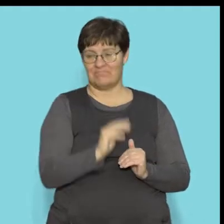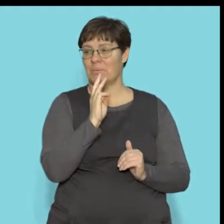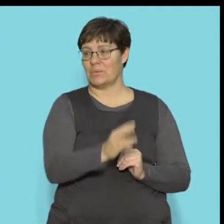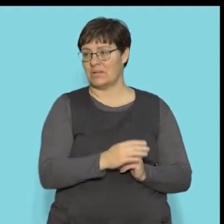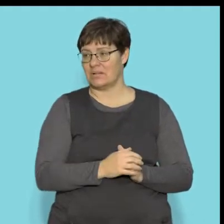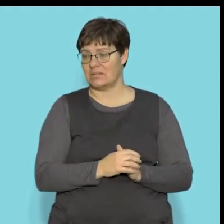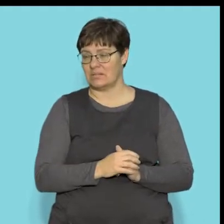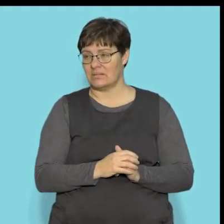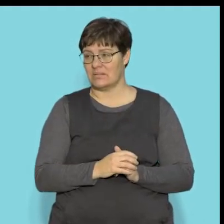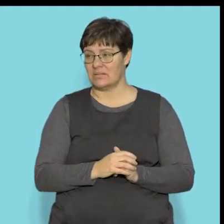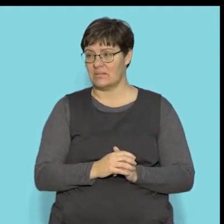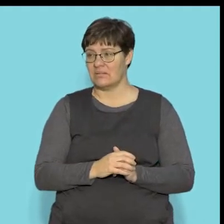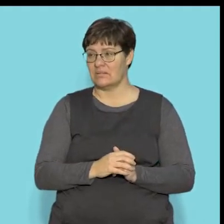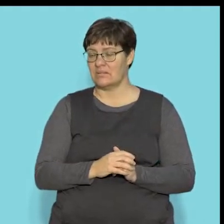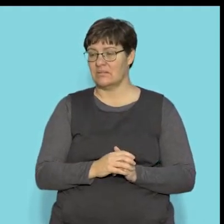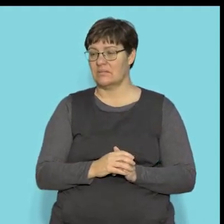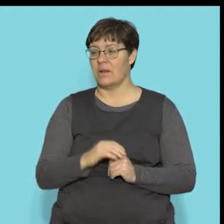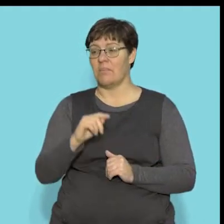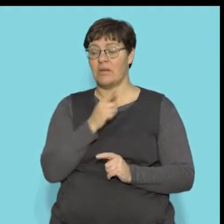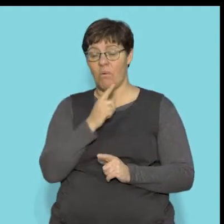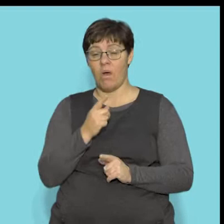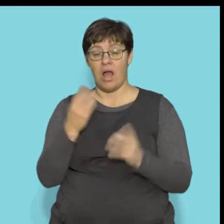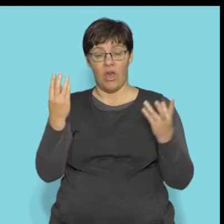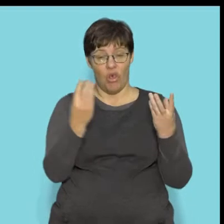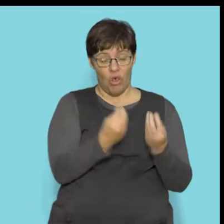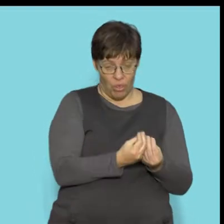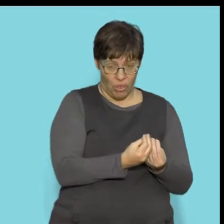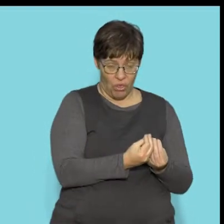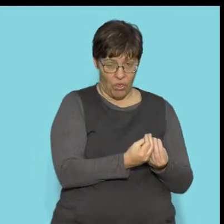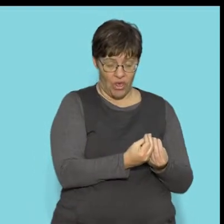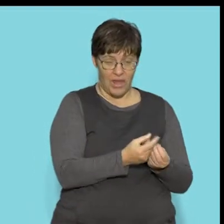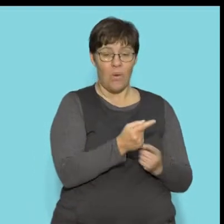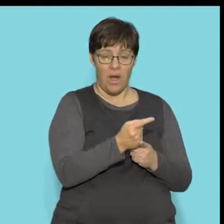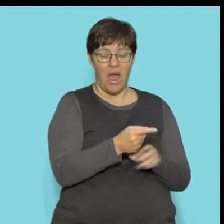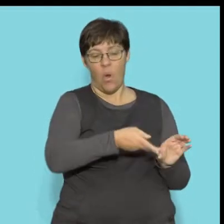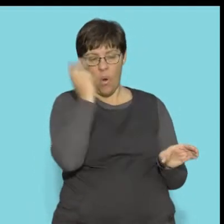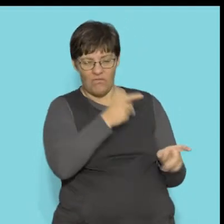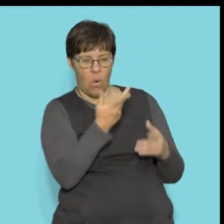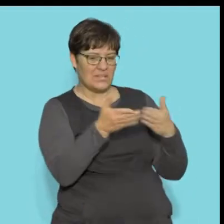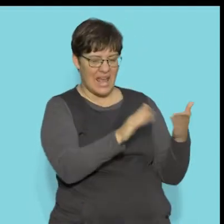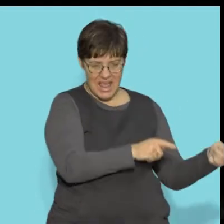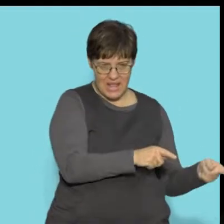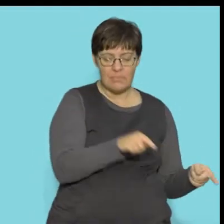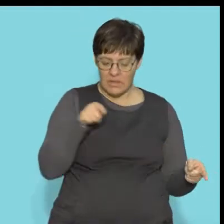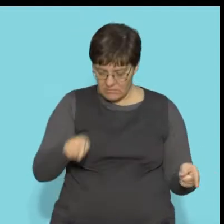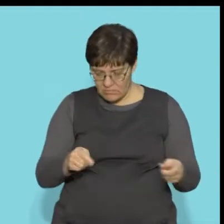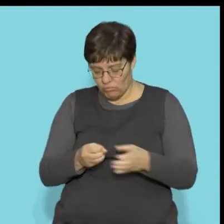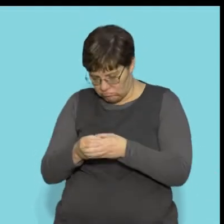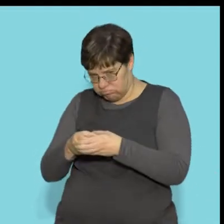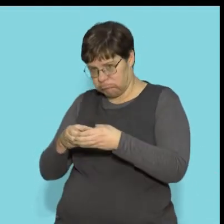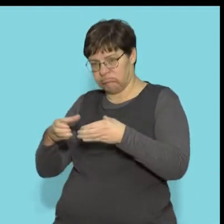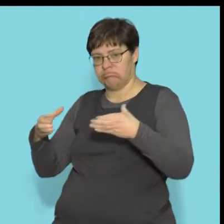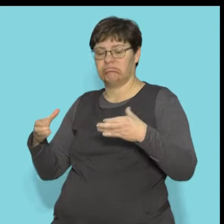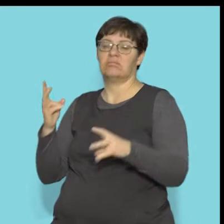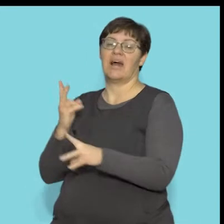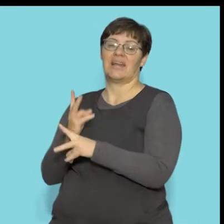decrease. But with fewer predators, the prey population then can increase in size. And so